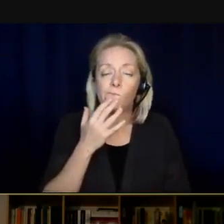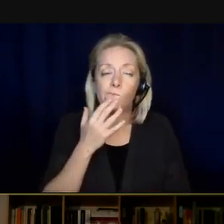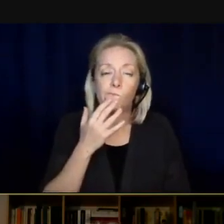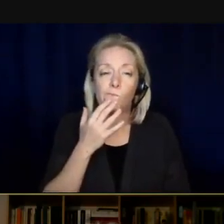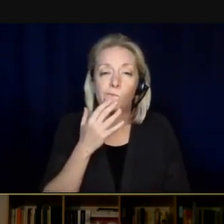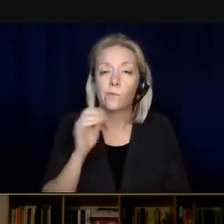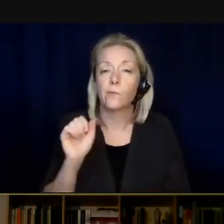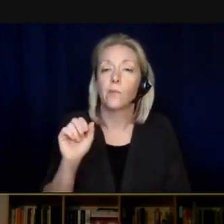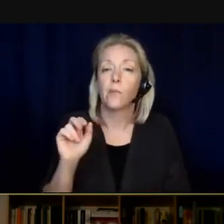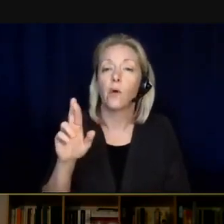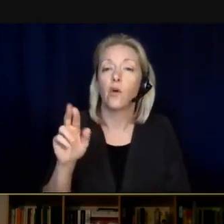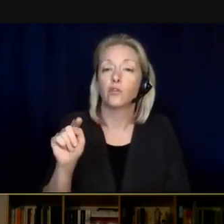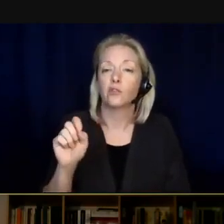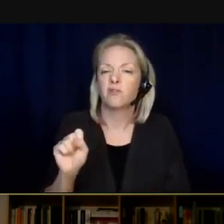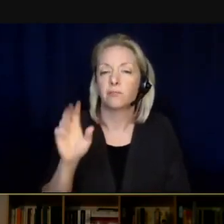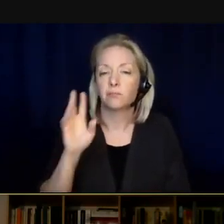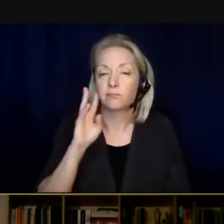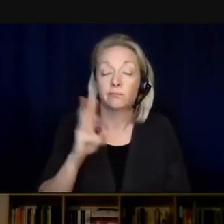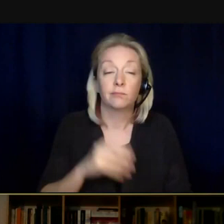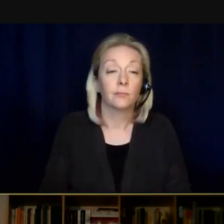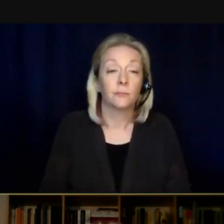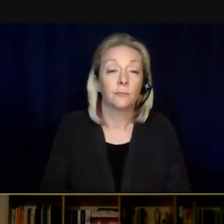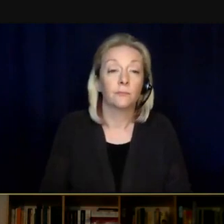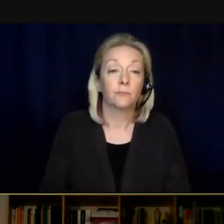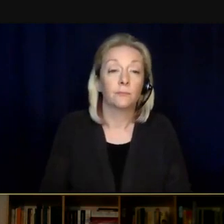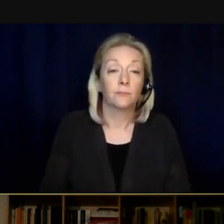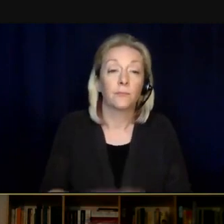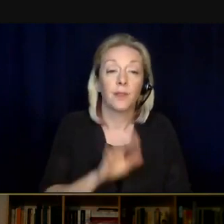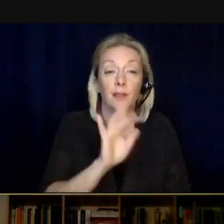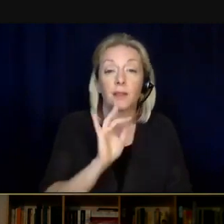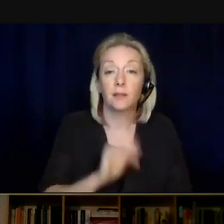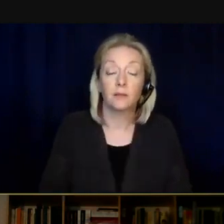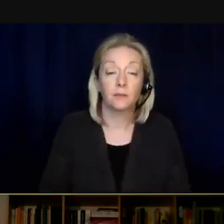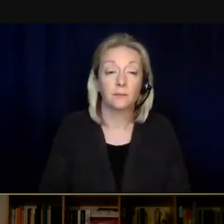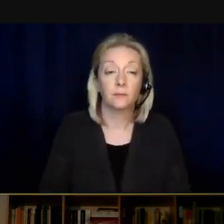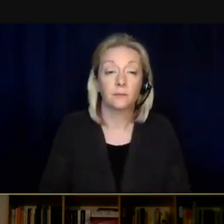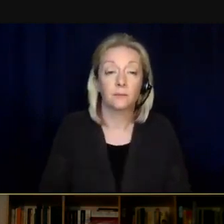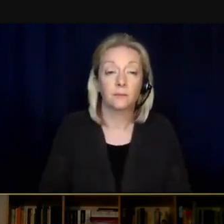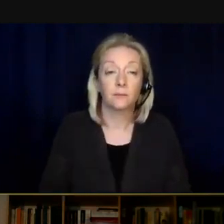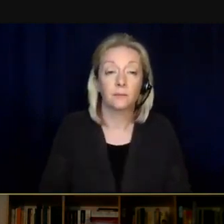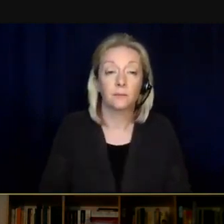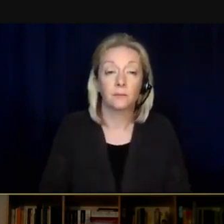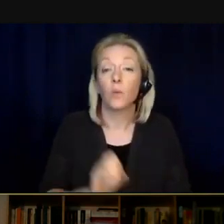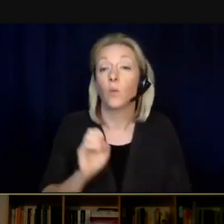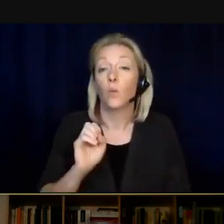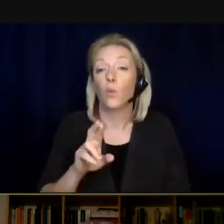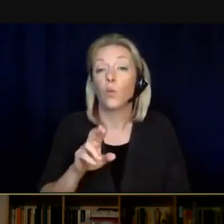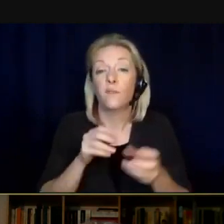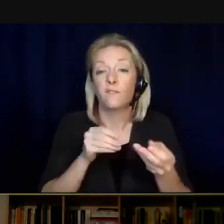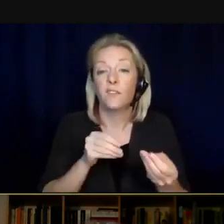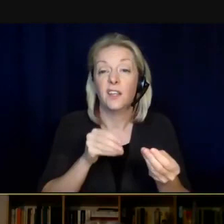the arts. So I'm going to double click here. We can also always type here.